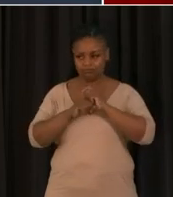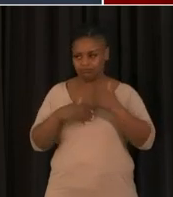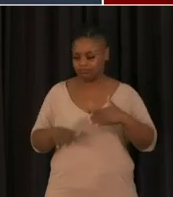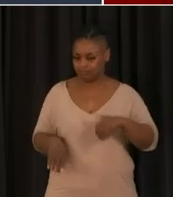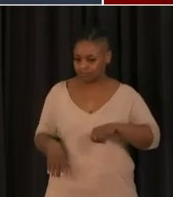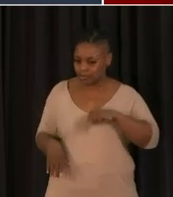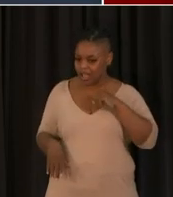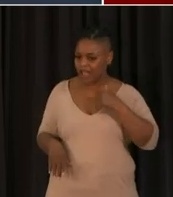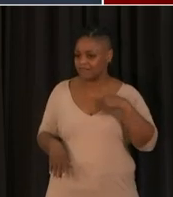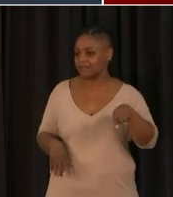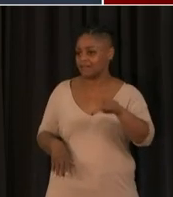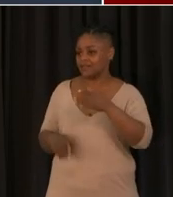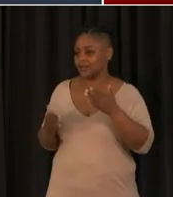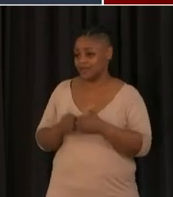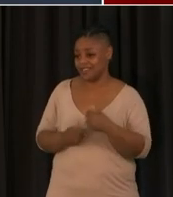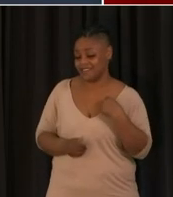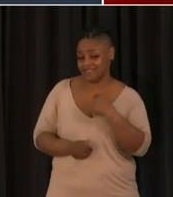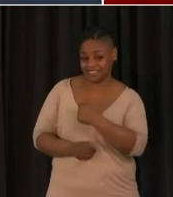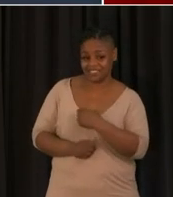given what we've laid out here today.